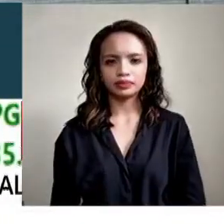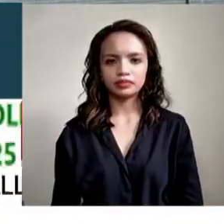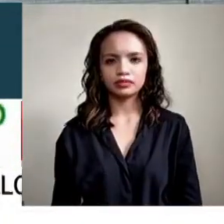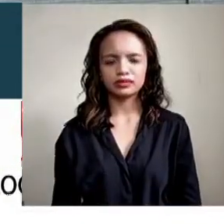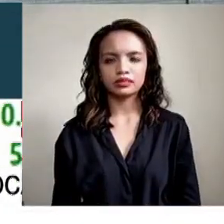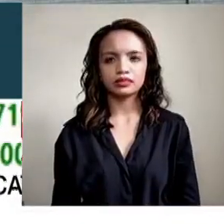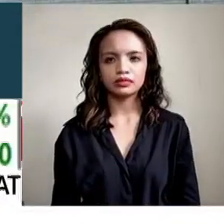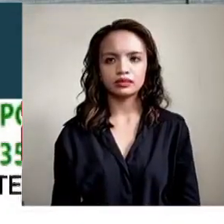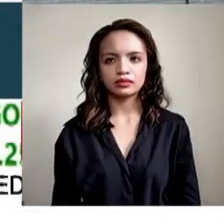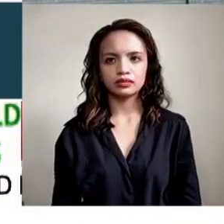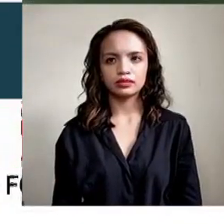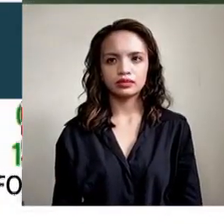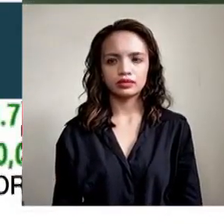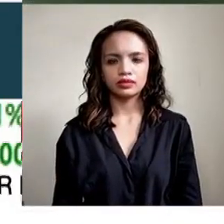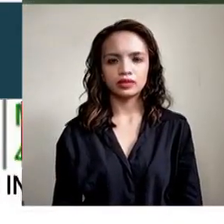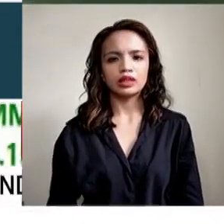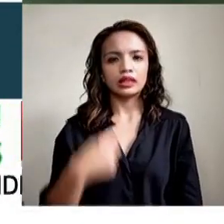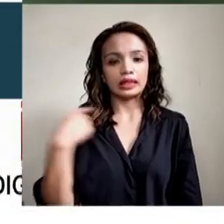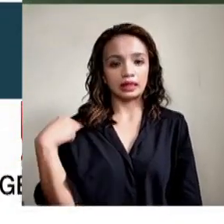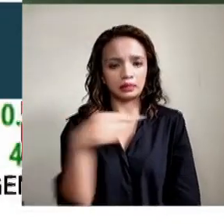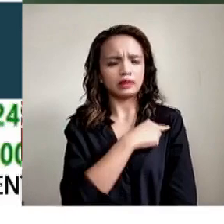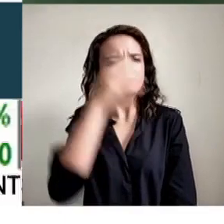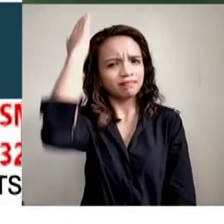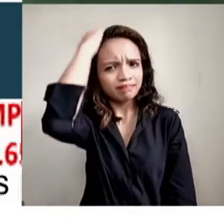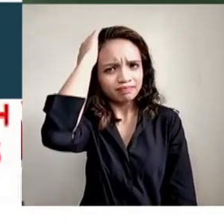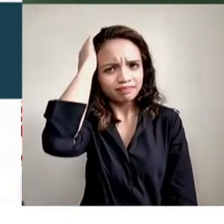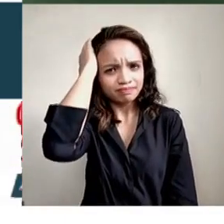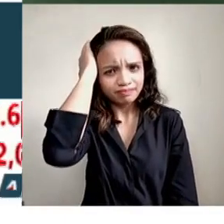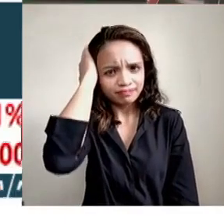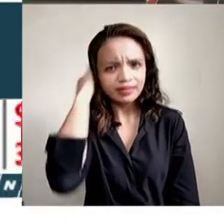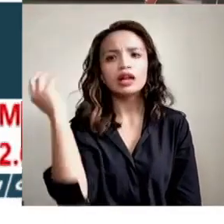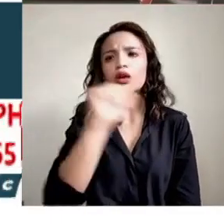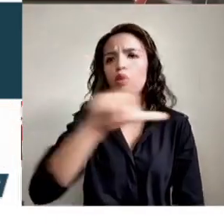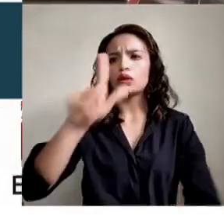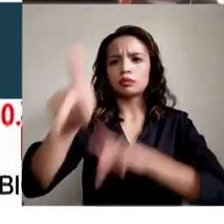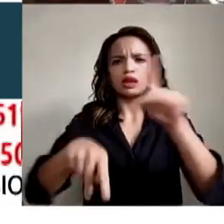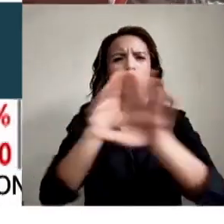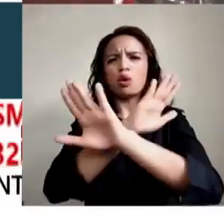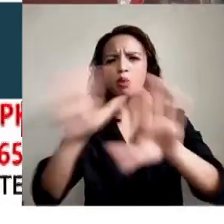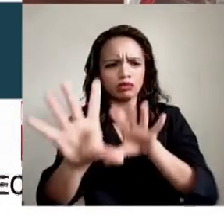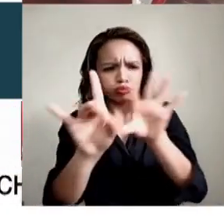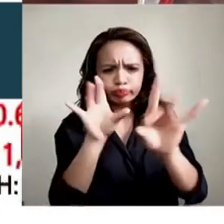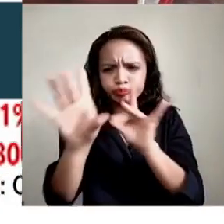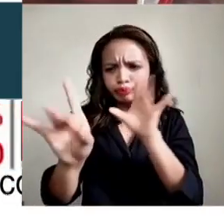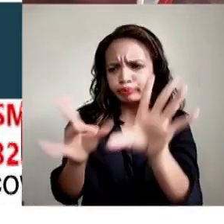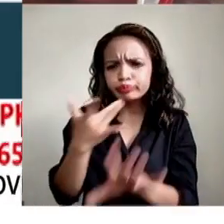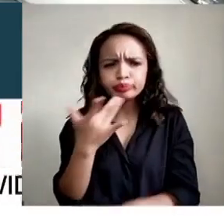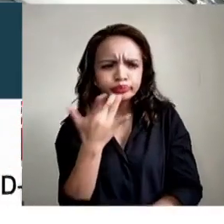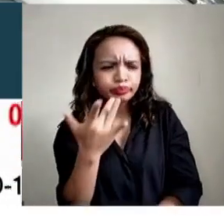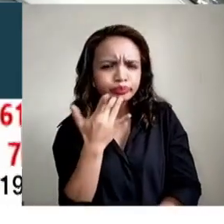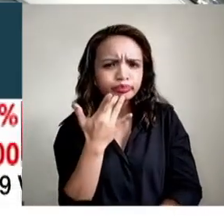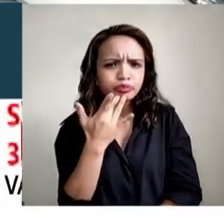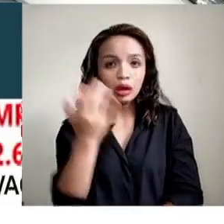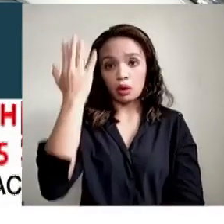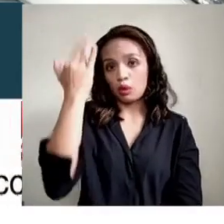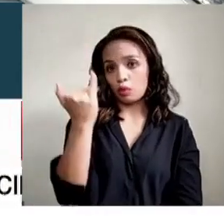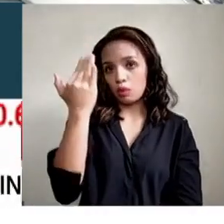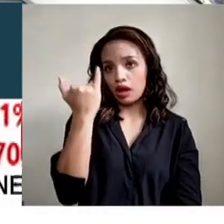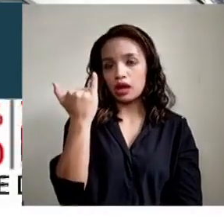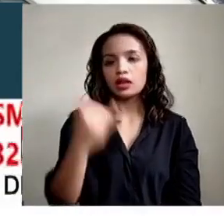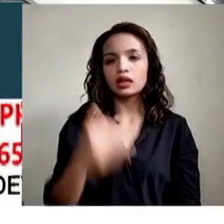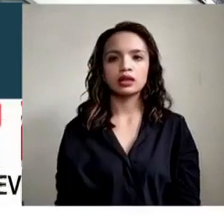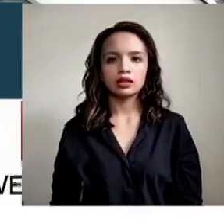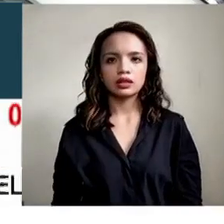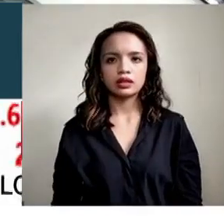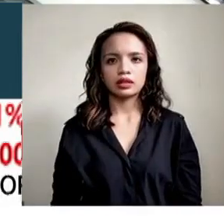So yung pakiusap namin sa ating mga kababayan, huwag na po tayong maging choosy. Because a large portion of the